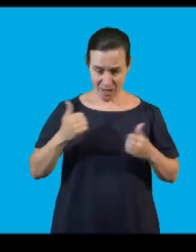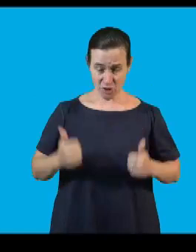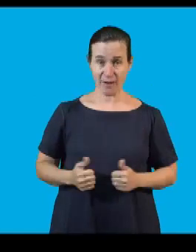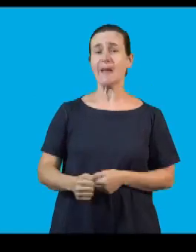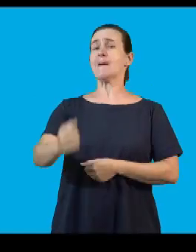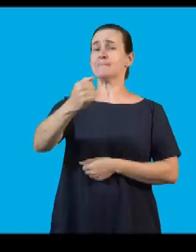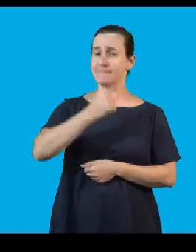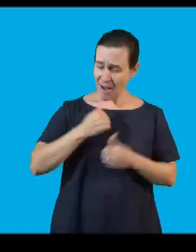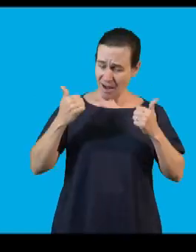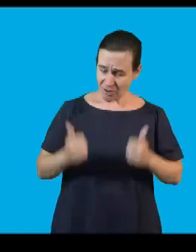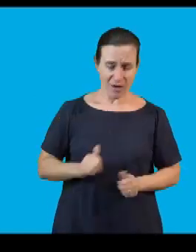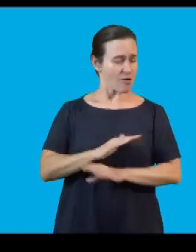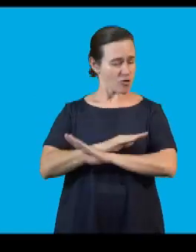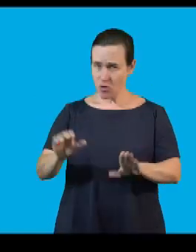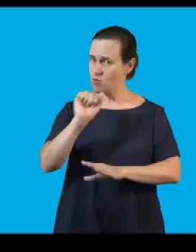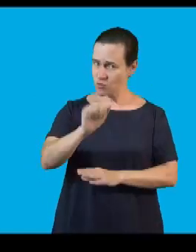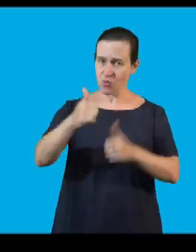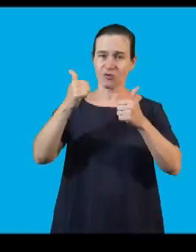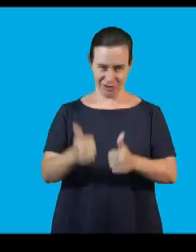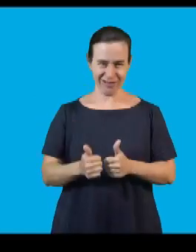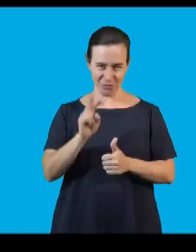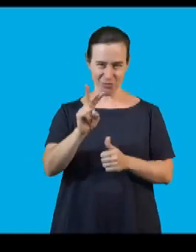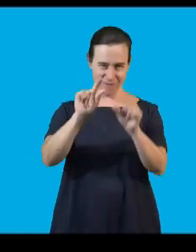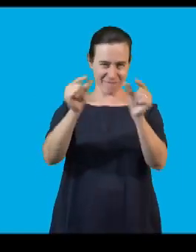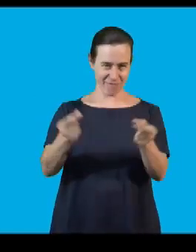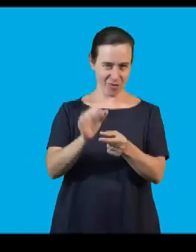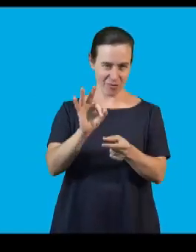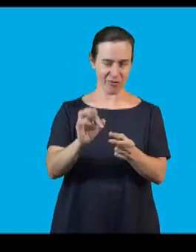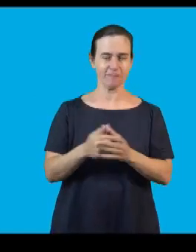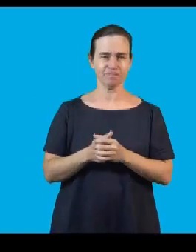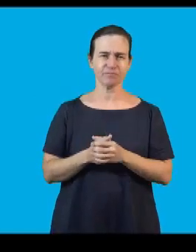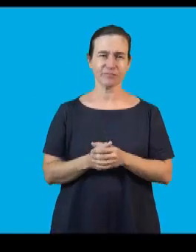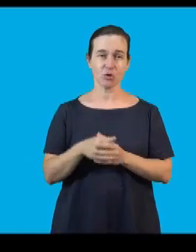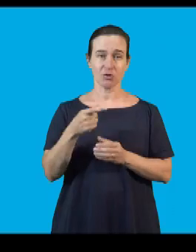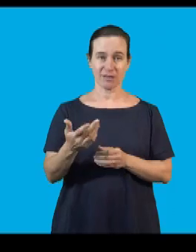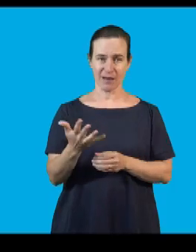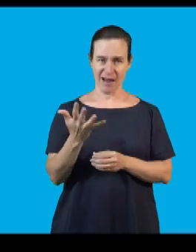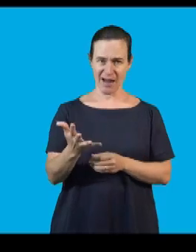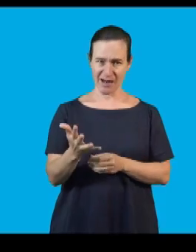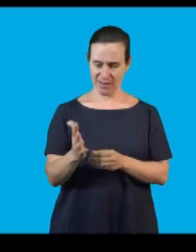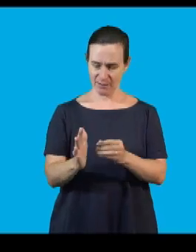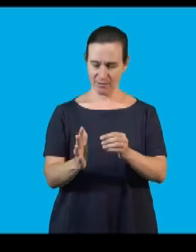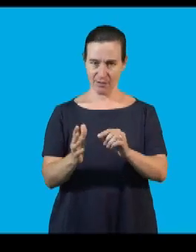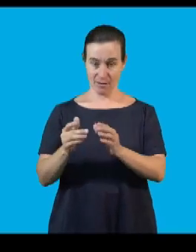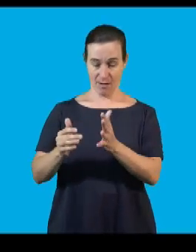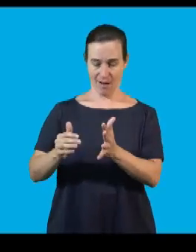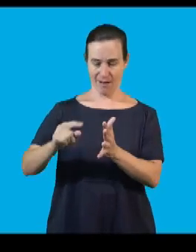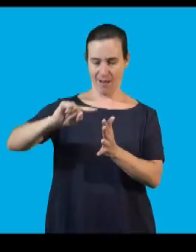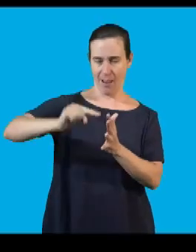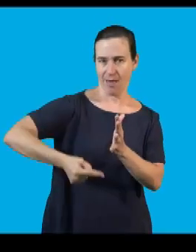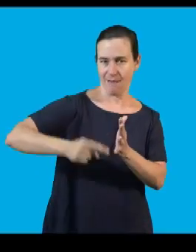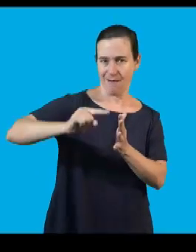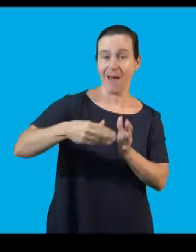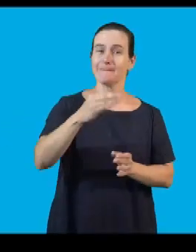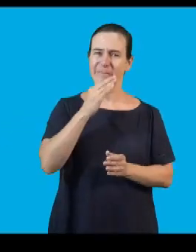chair, not your chair, all right? And if you look at the animator, the hand is